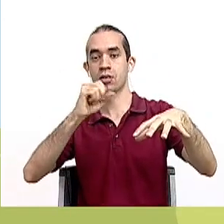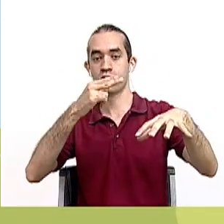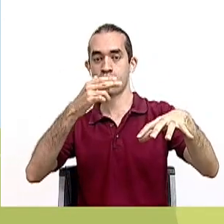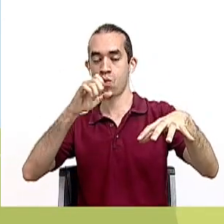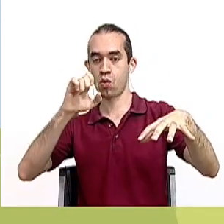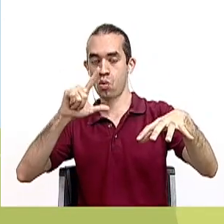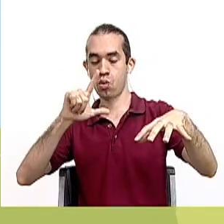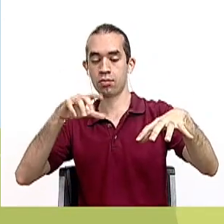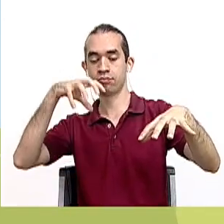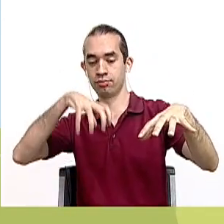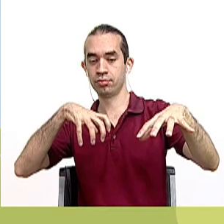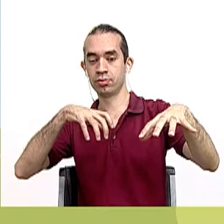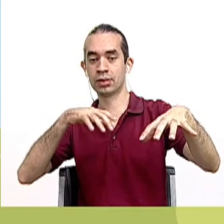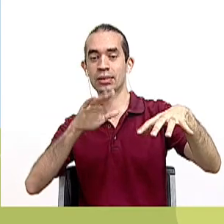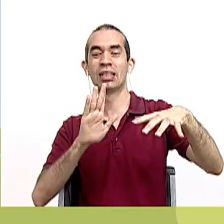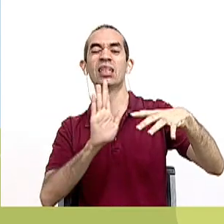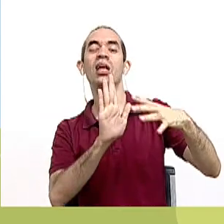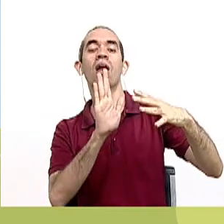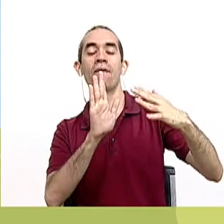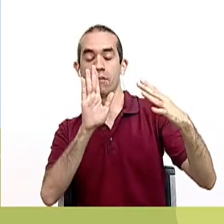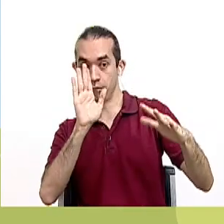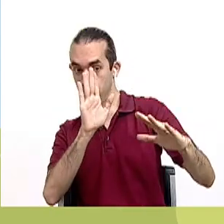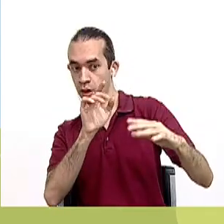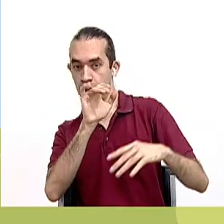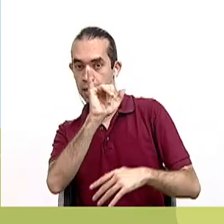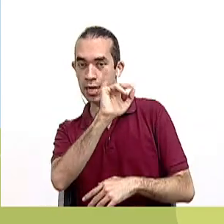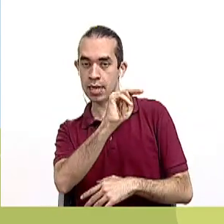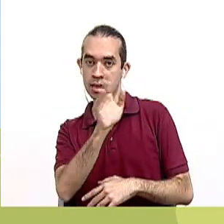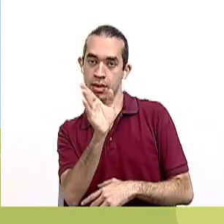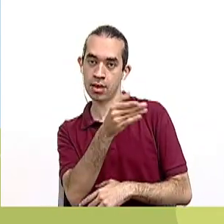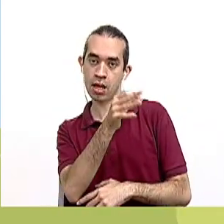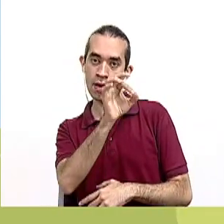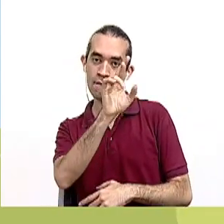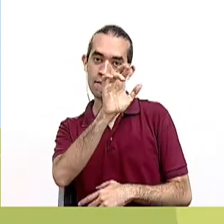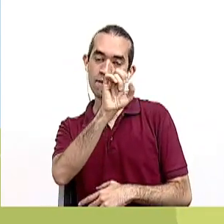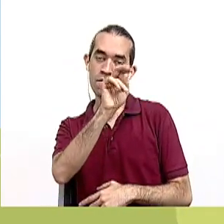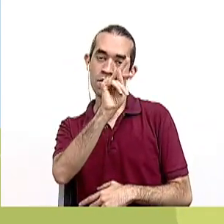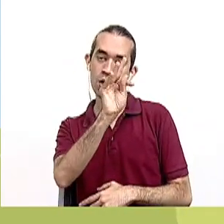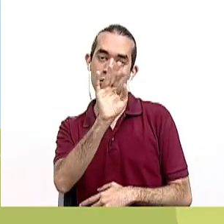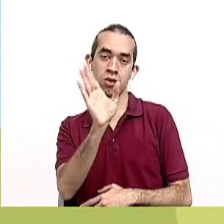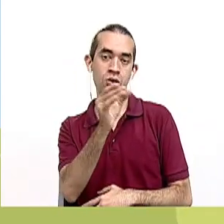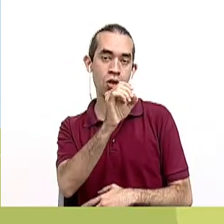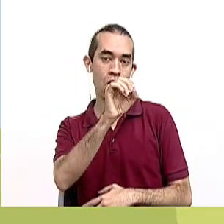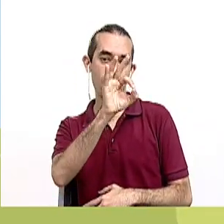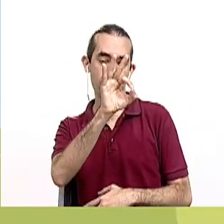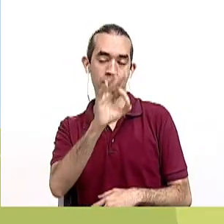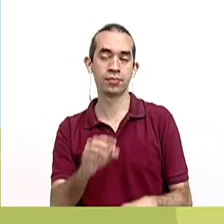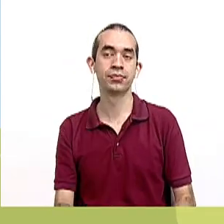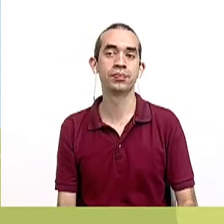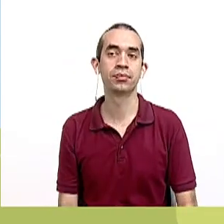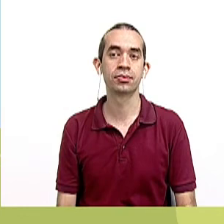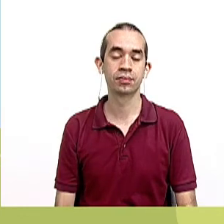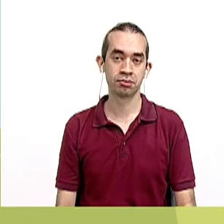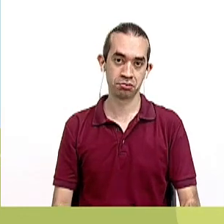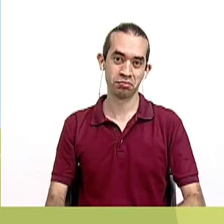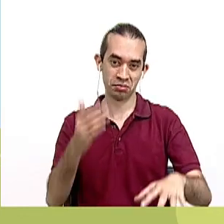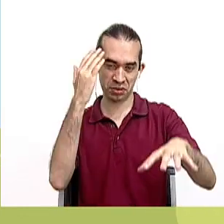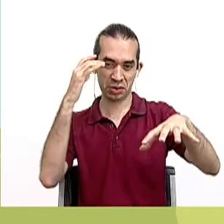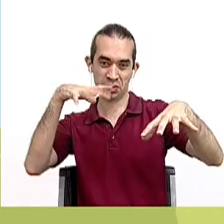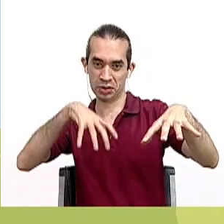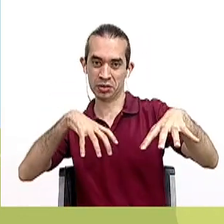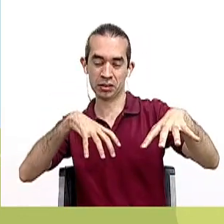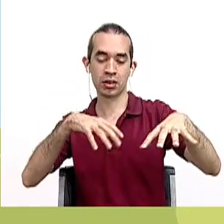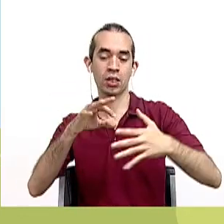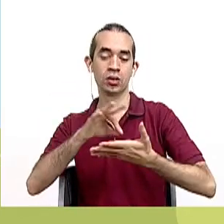here you have the church is in front of the school. Okay, here you have. This is the school and this is the